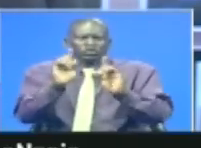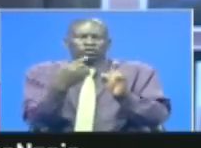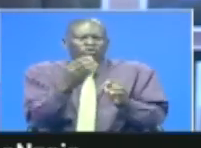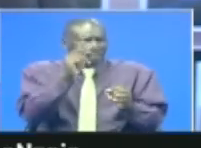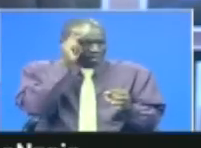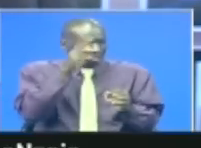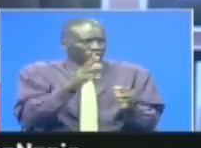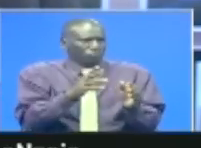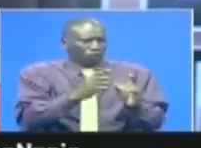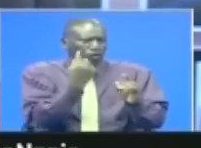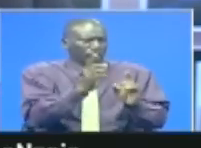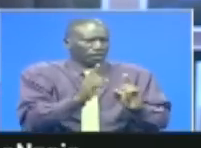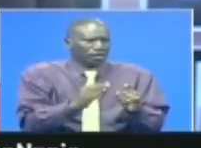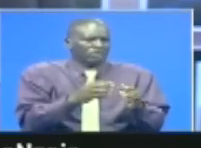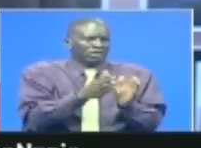Right.